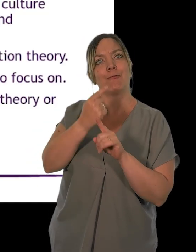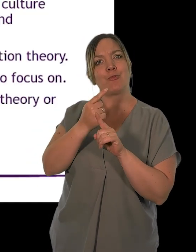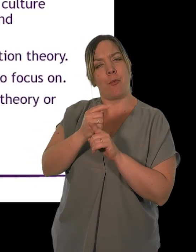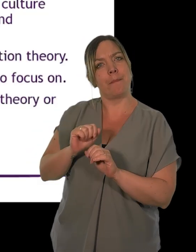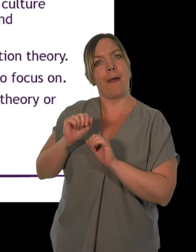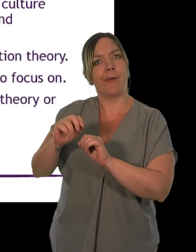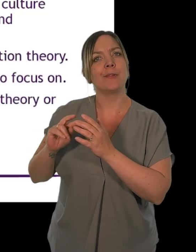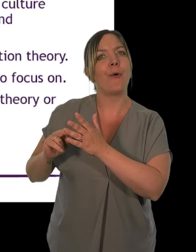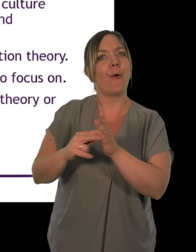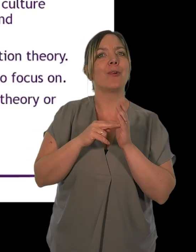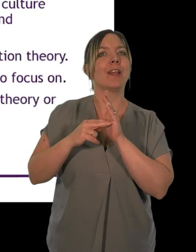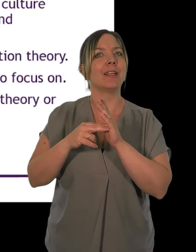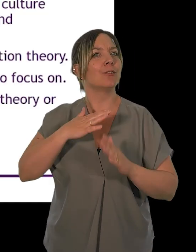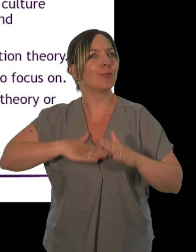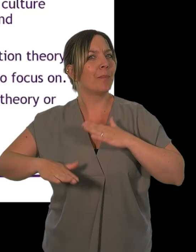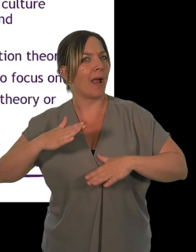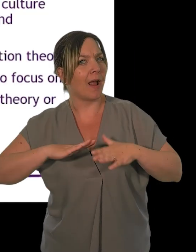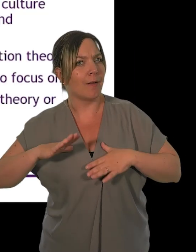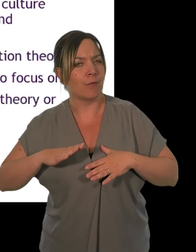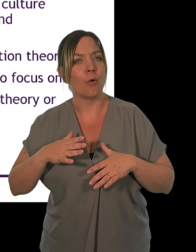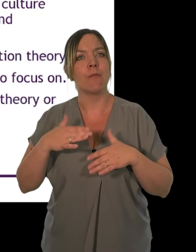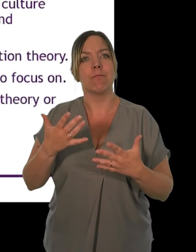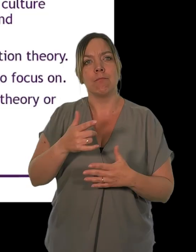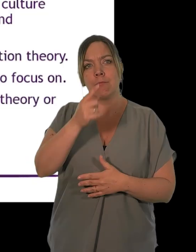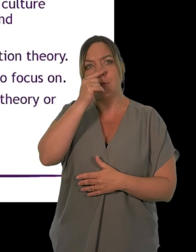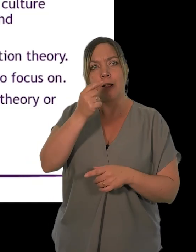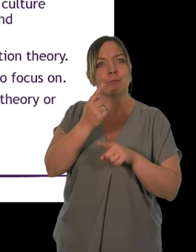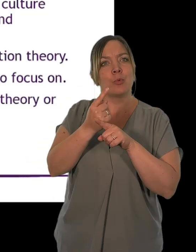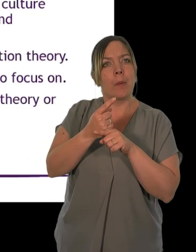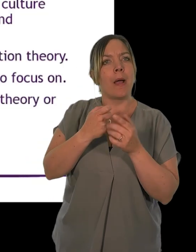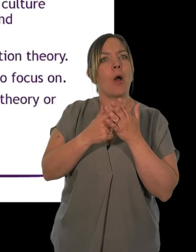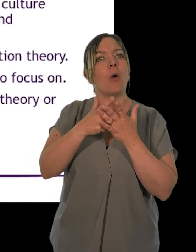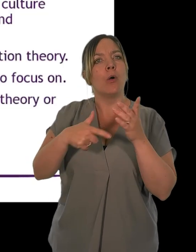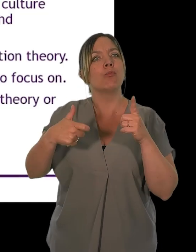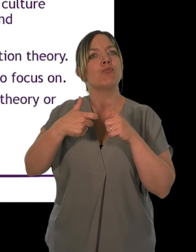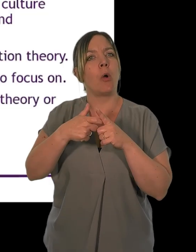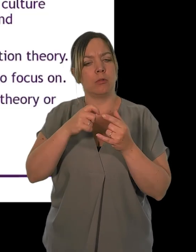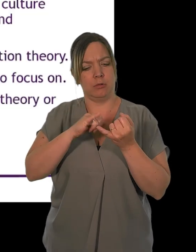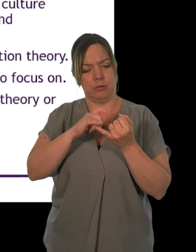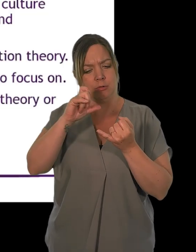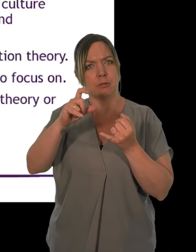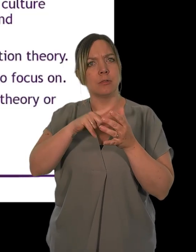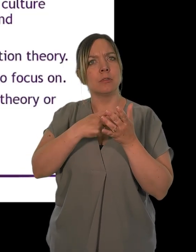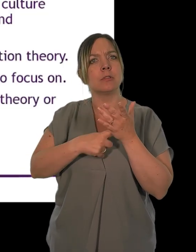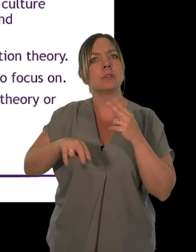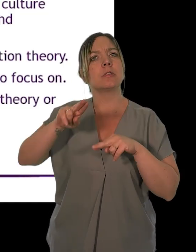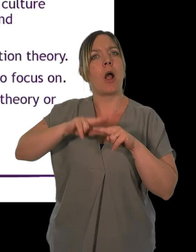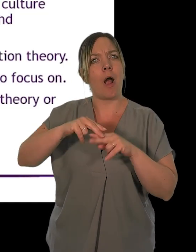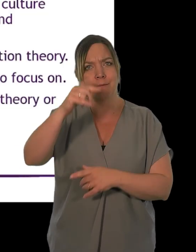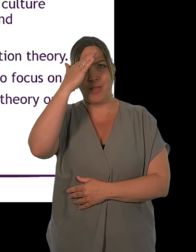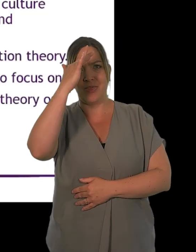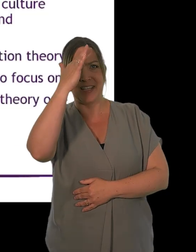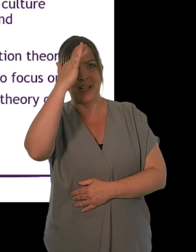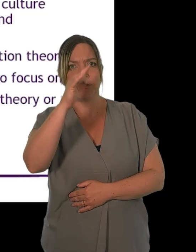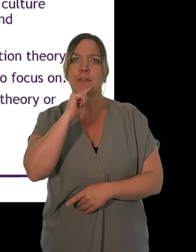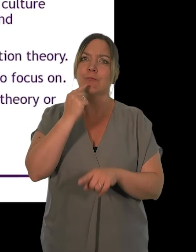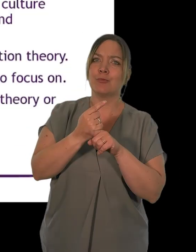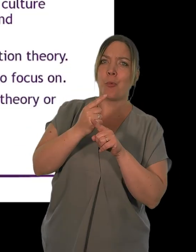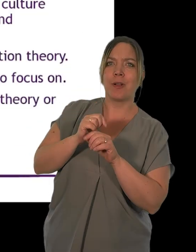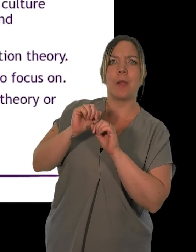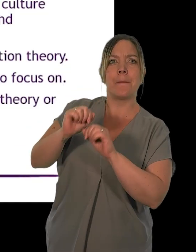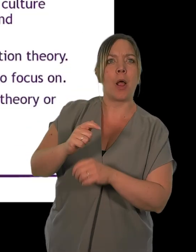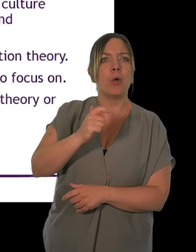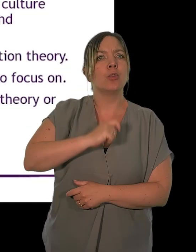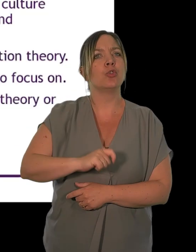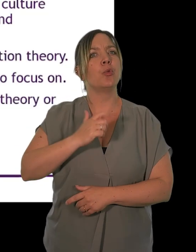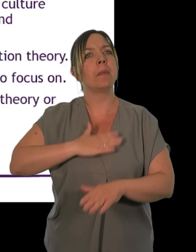behaviour. It is not enough to explain your chosen model and/or theory. You need to apply your knowledge and